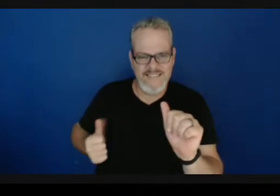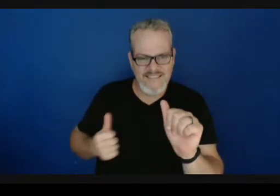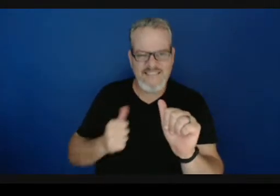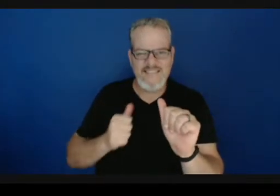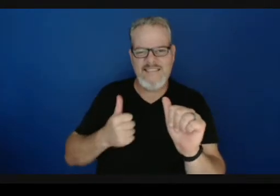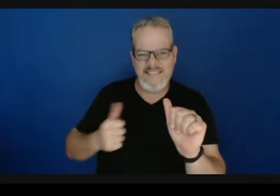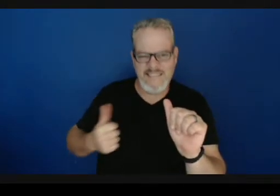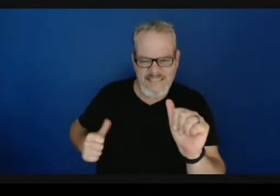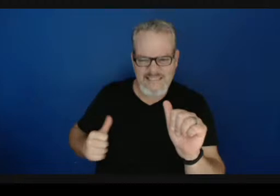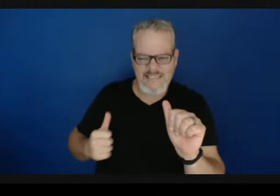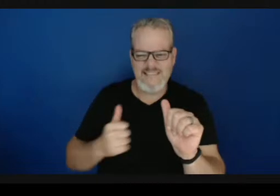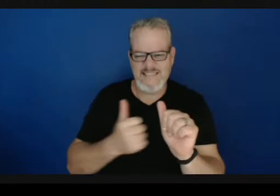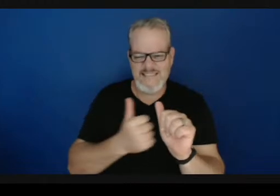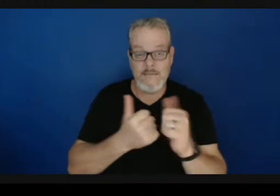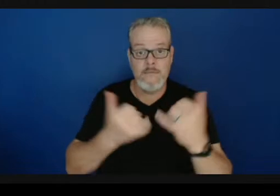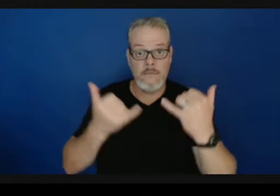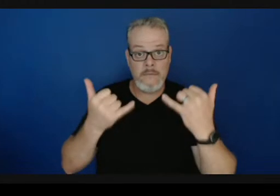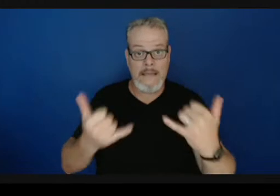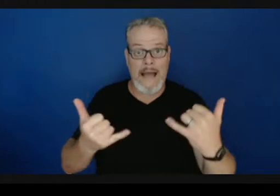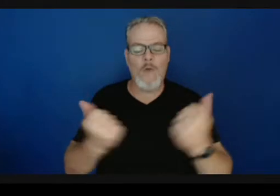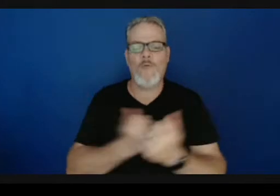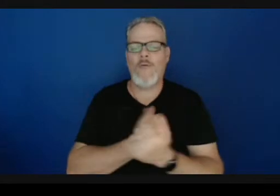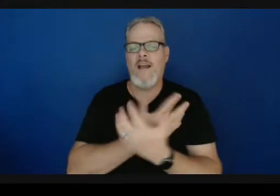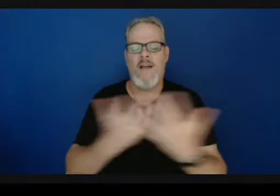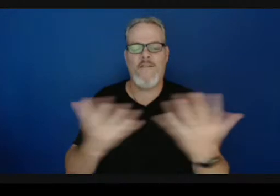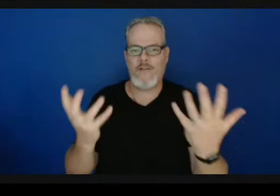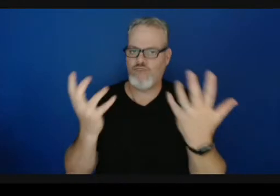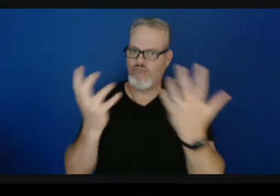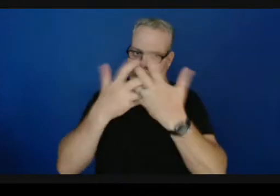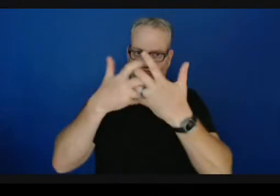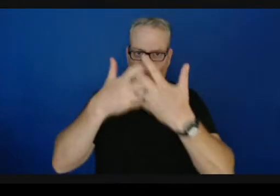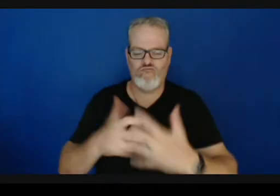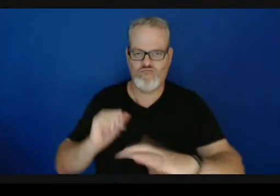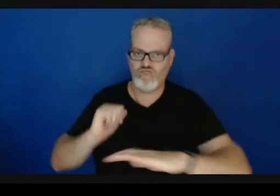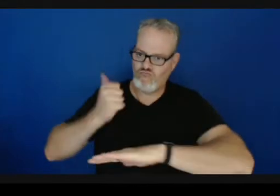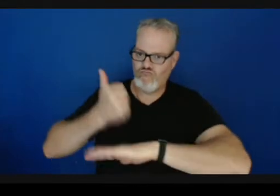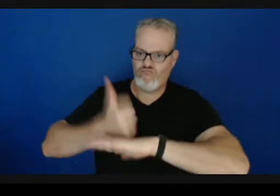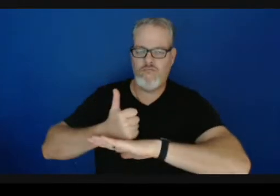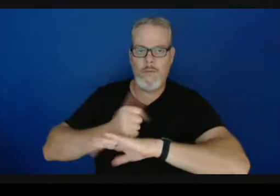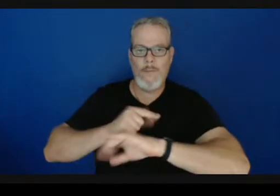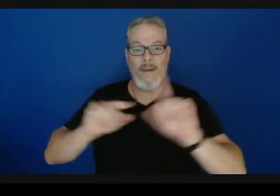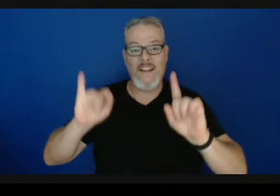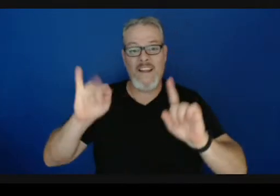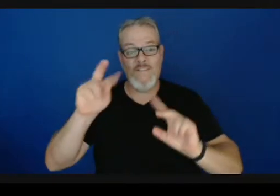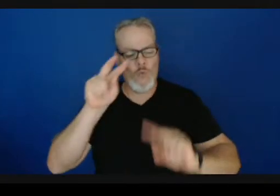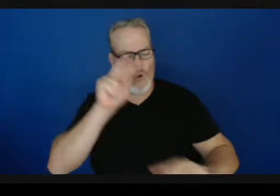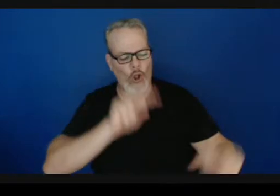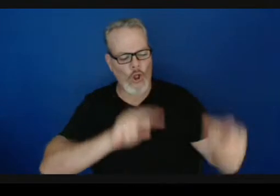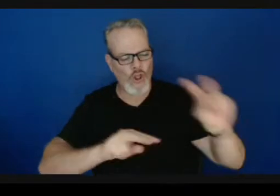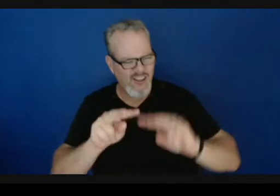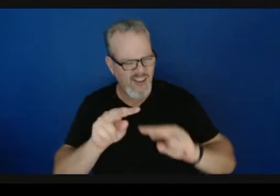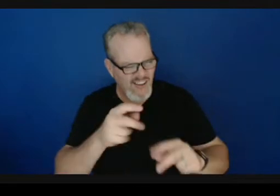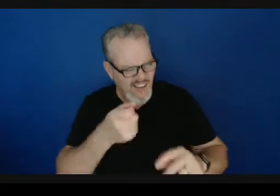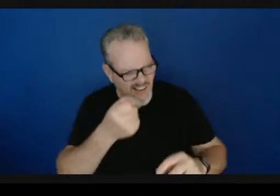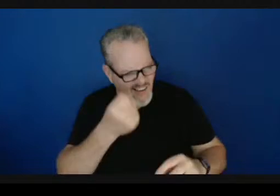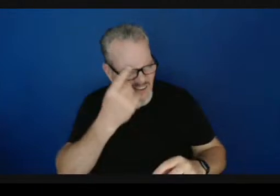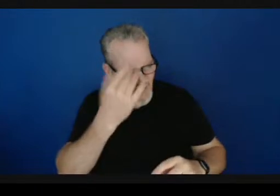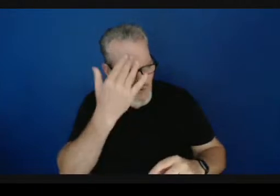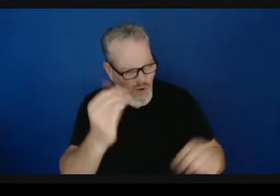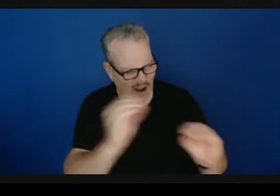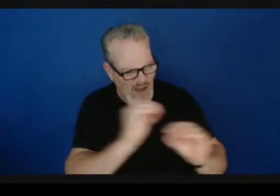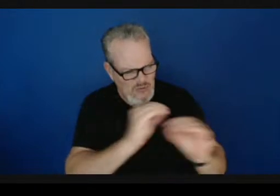So by now, everything is back on track. But if you were looking at the volcanic data earlier in a week, then you may have come across this.